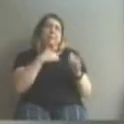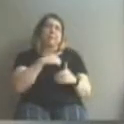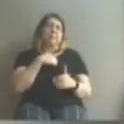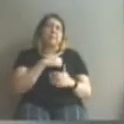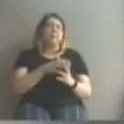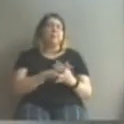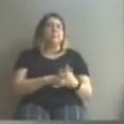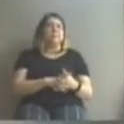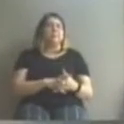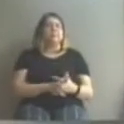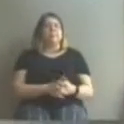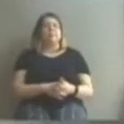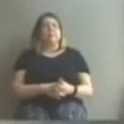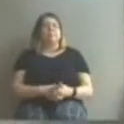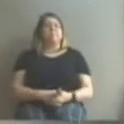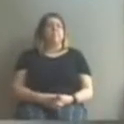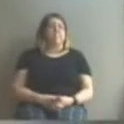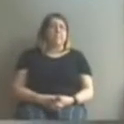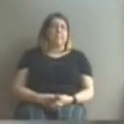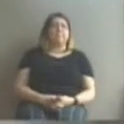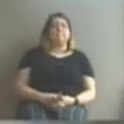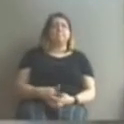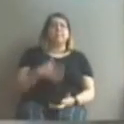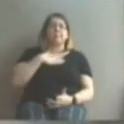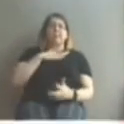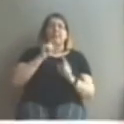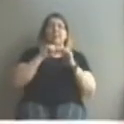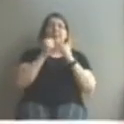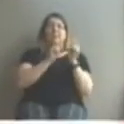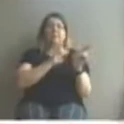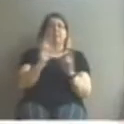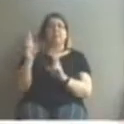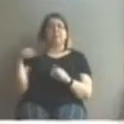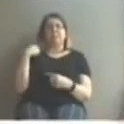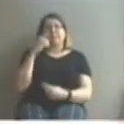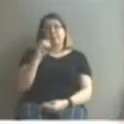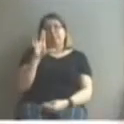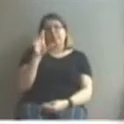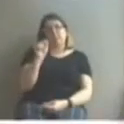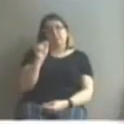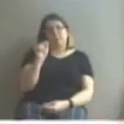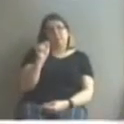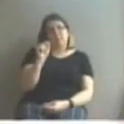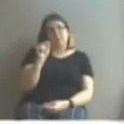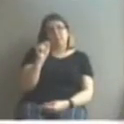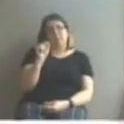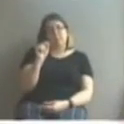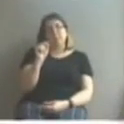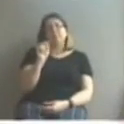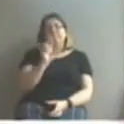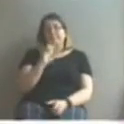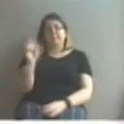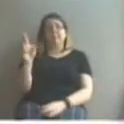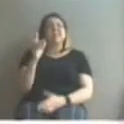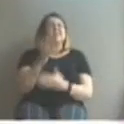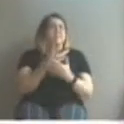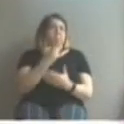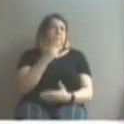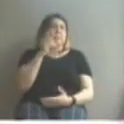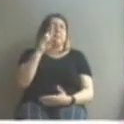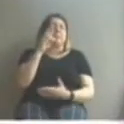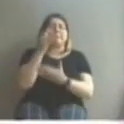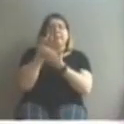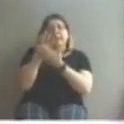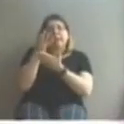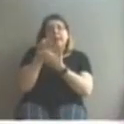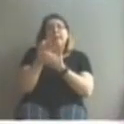I apologize for that. My team has had this ready since October in a finished form. There was some human resources and